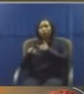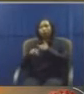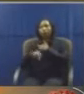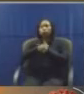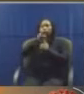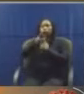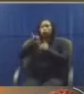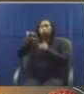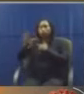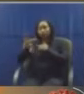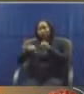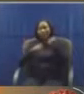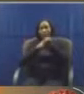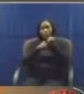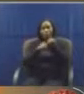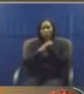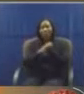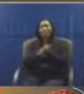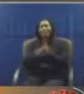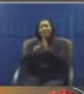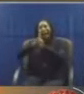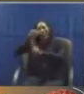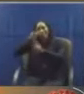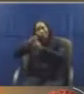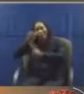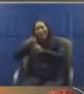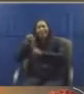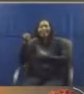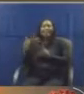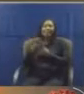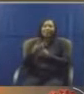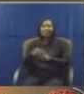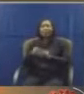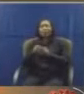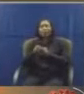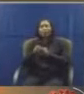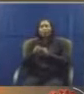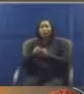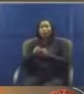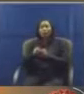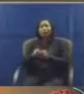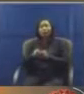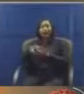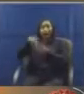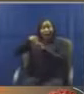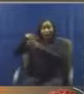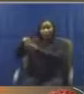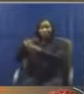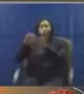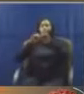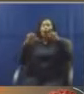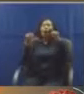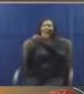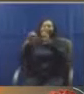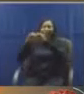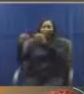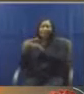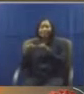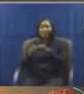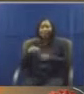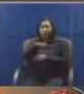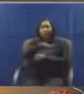mobilizing, supporting, advocating, even amongst those organizations that are